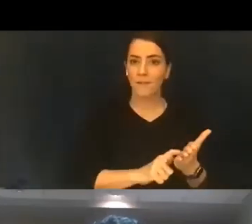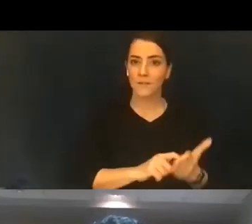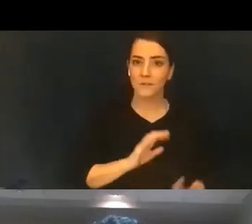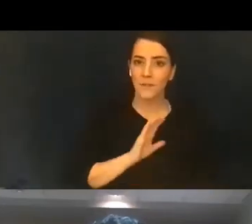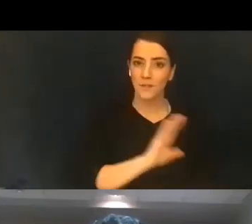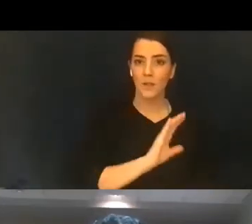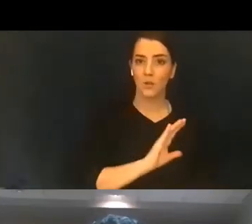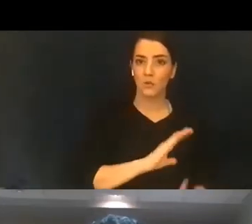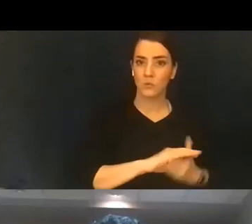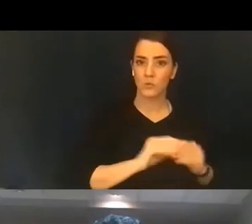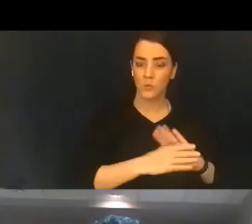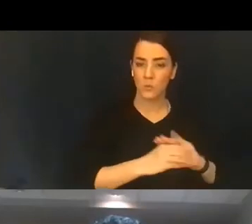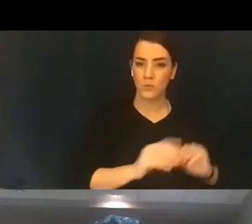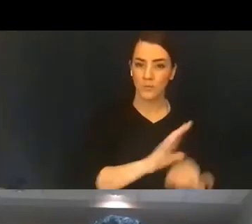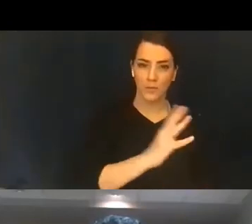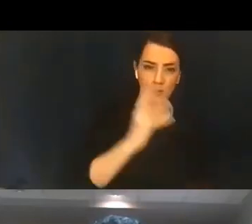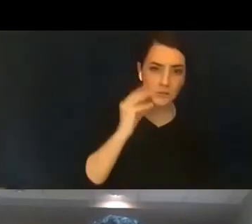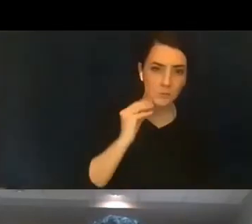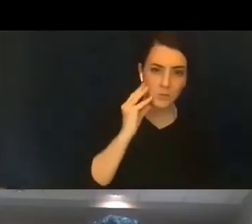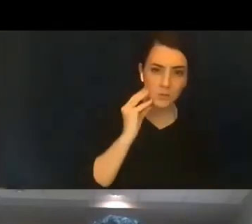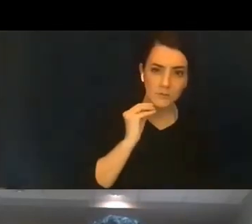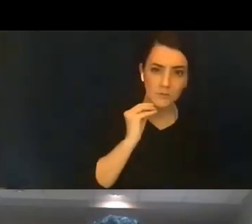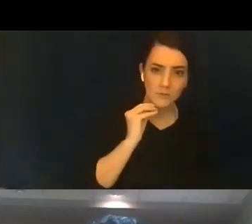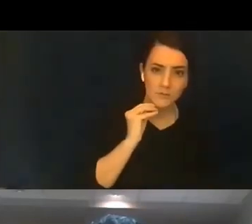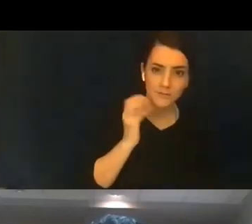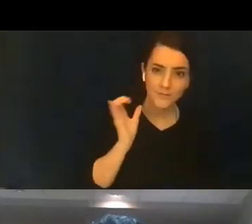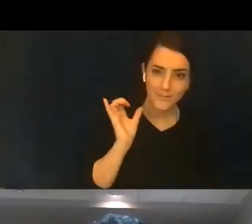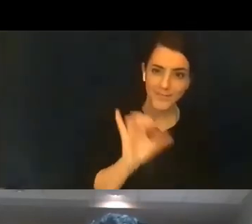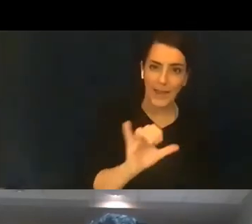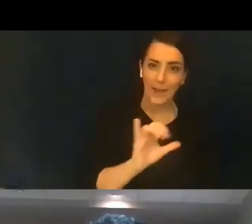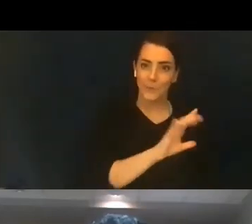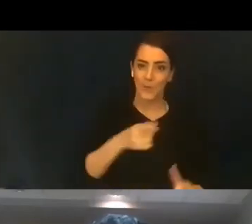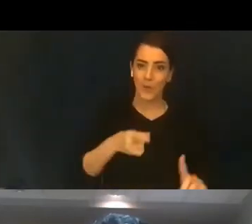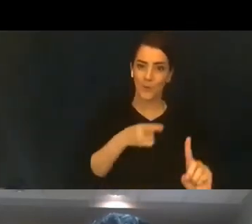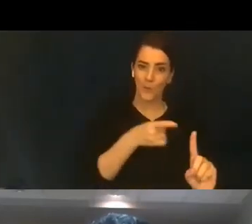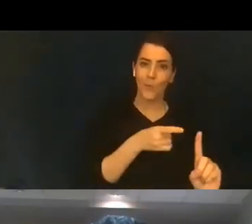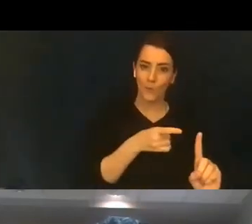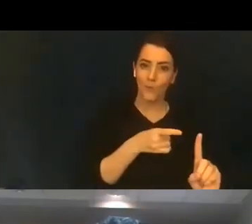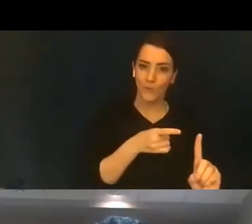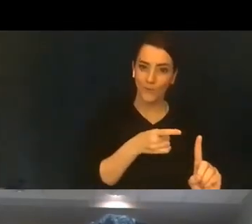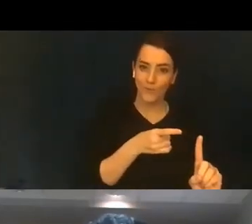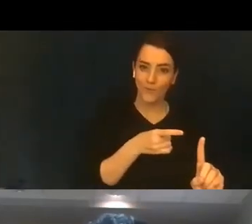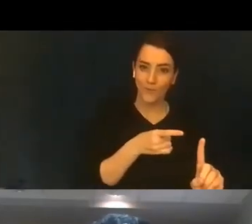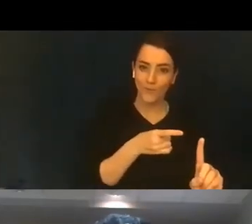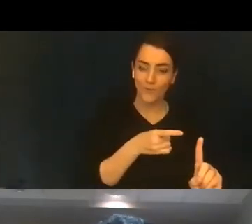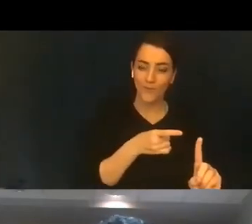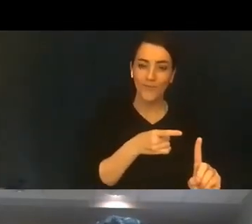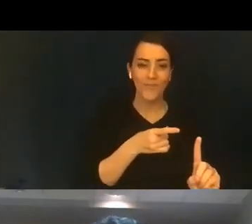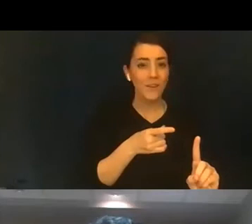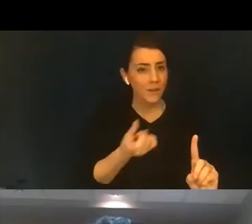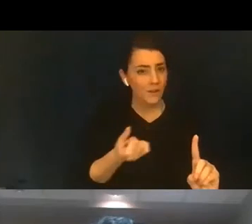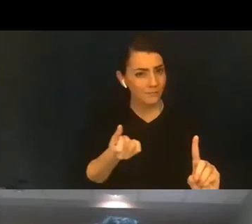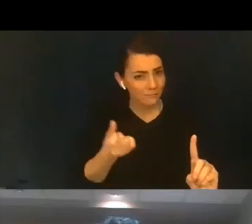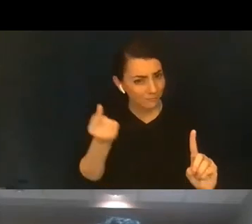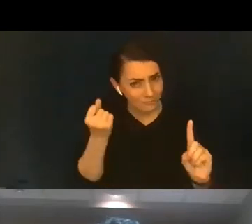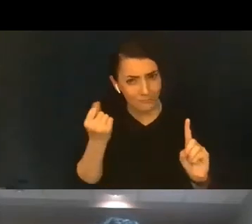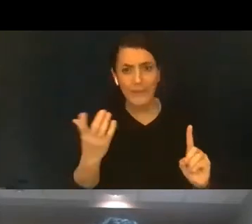affirm that these books that had been written by many different authors